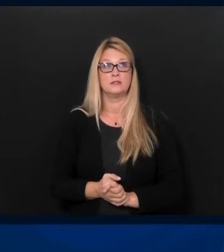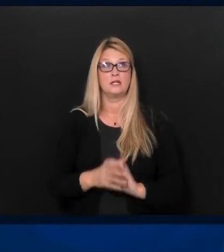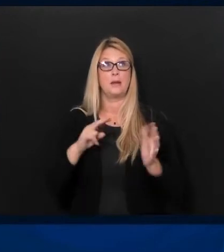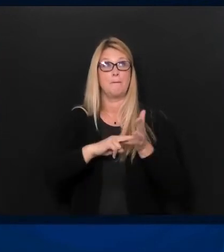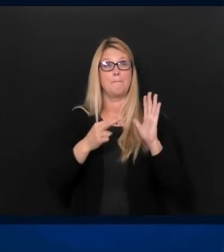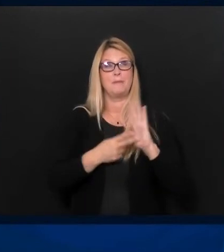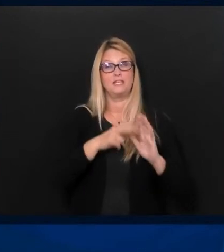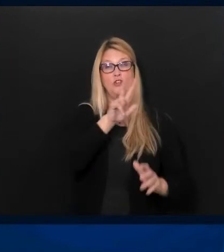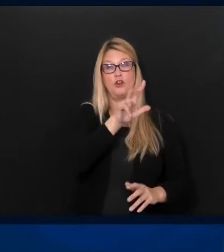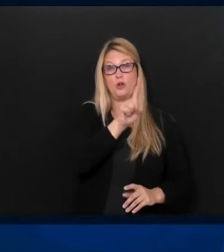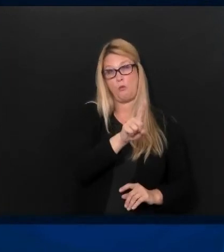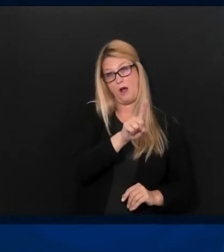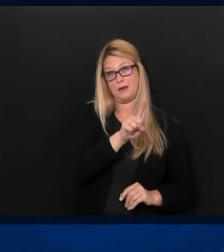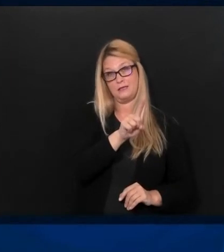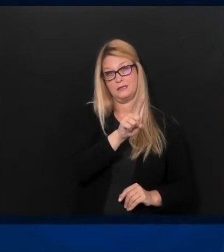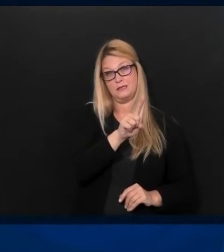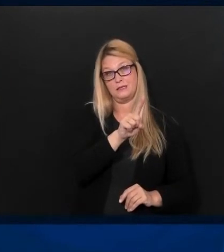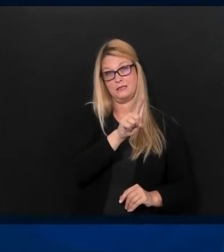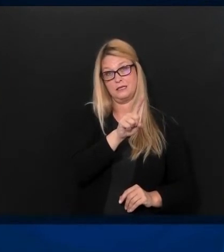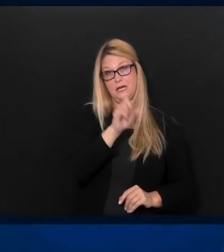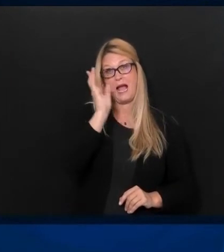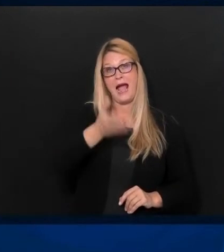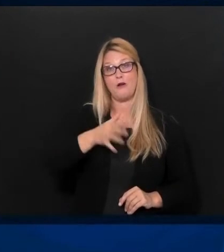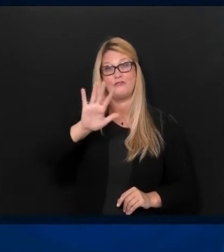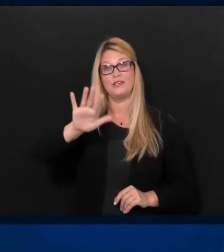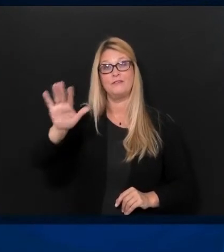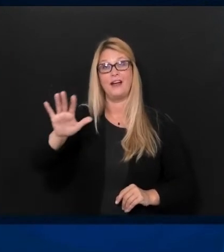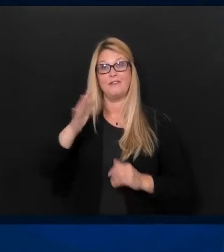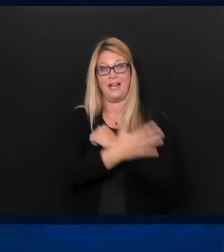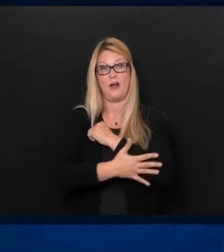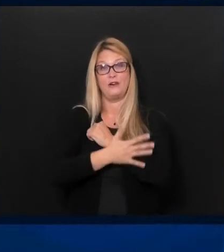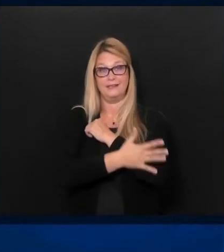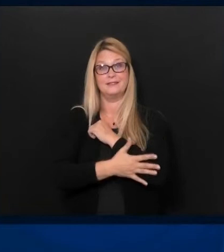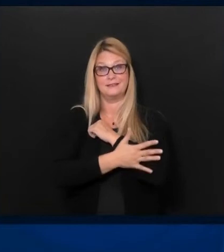that's 31 out of our 55 counties.